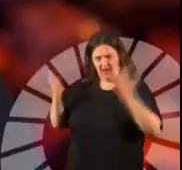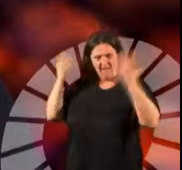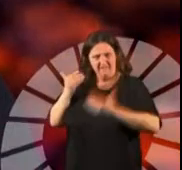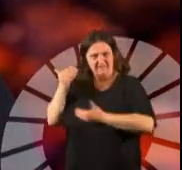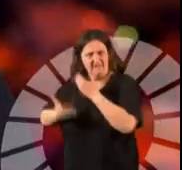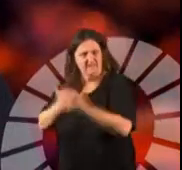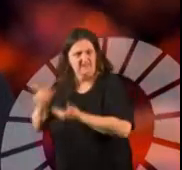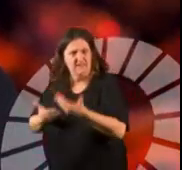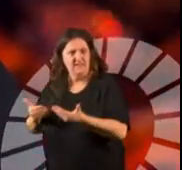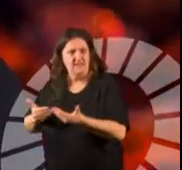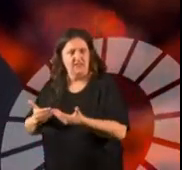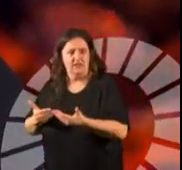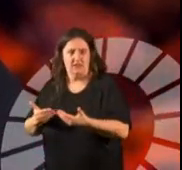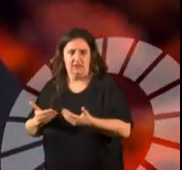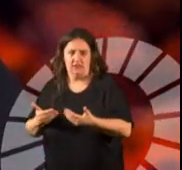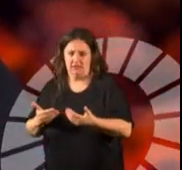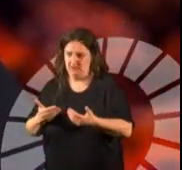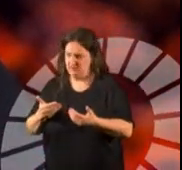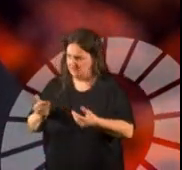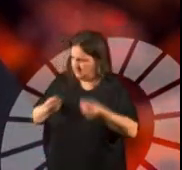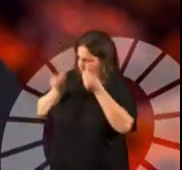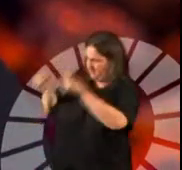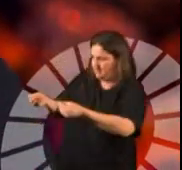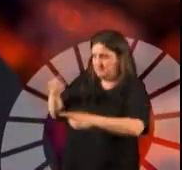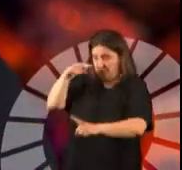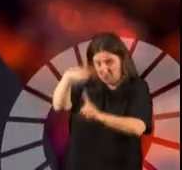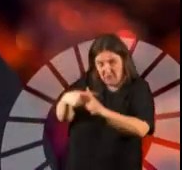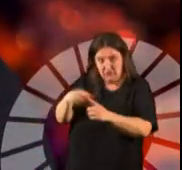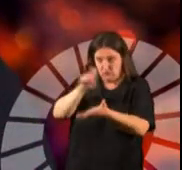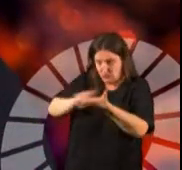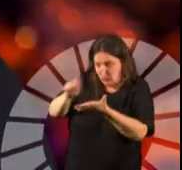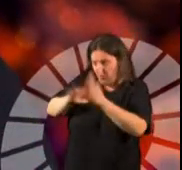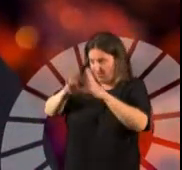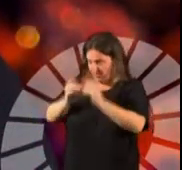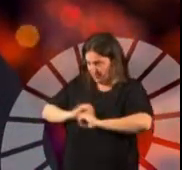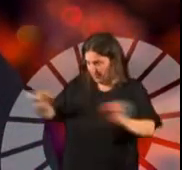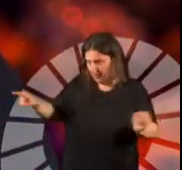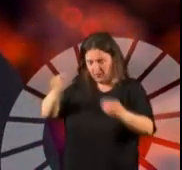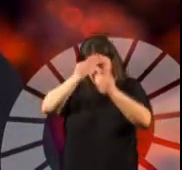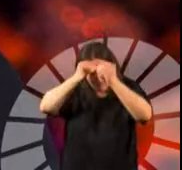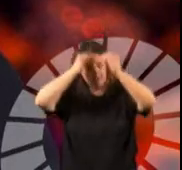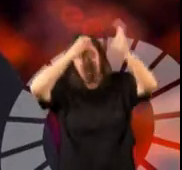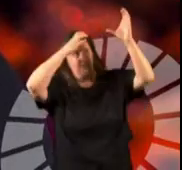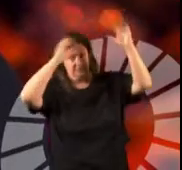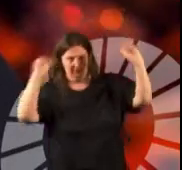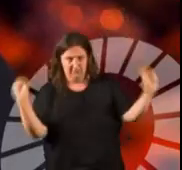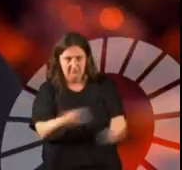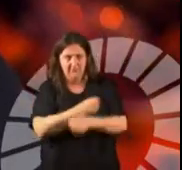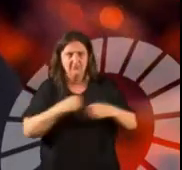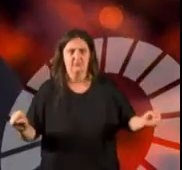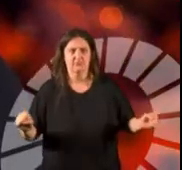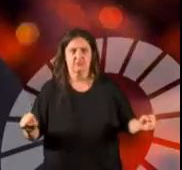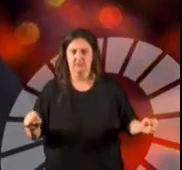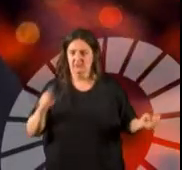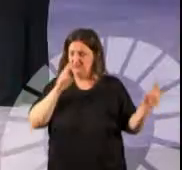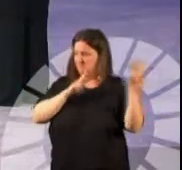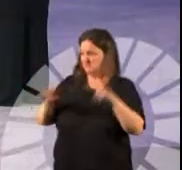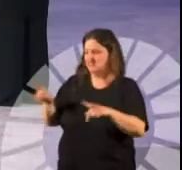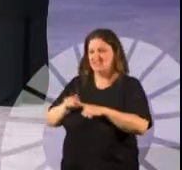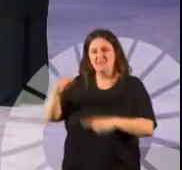of the patriarchy, which continues this absurd tradition which a basic education should